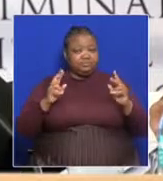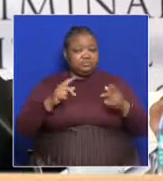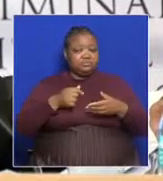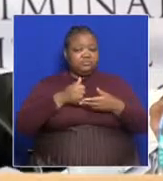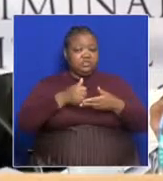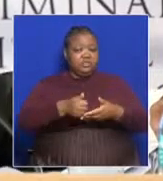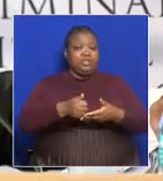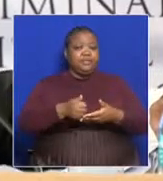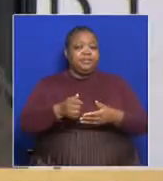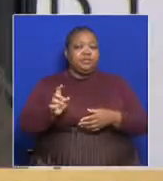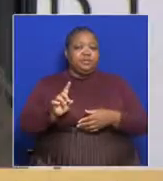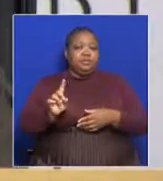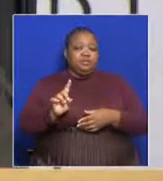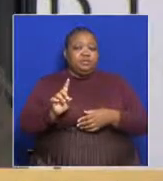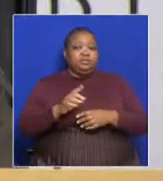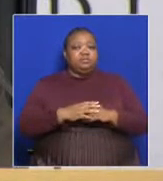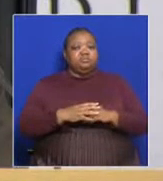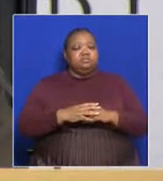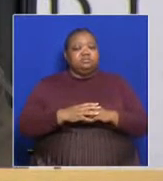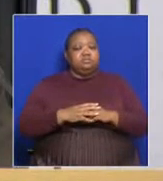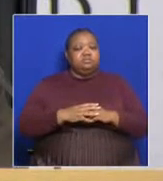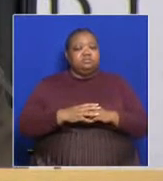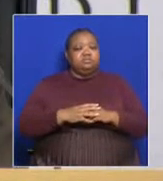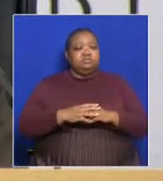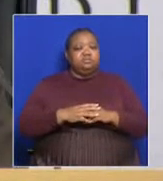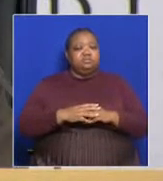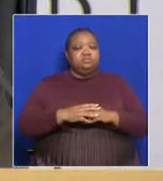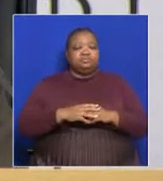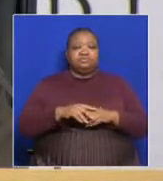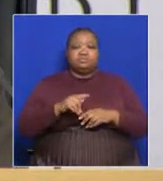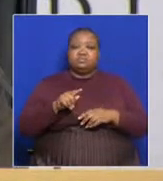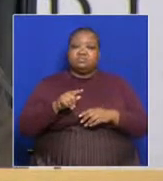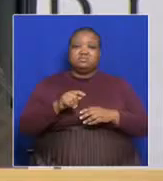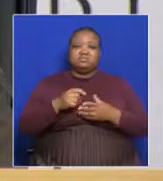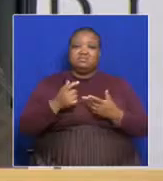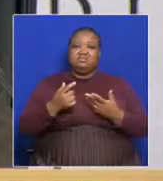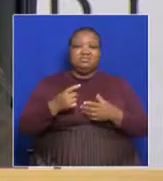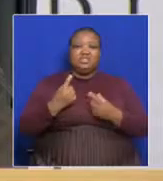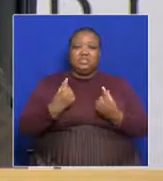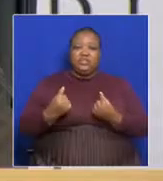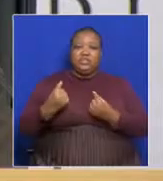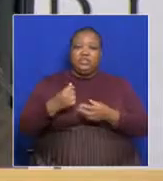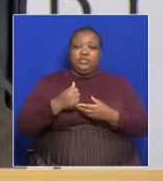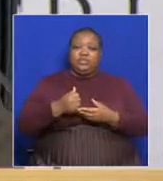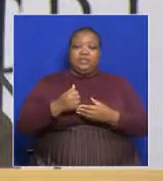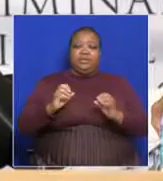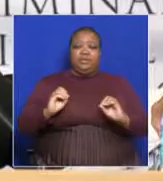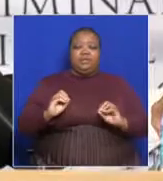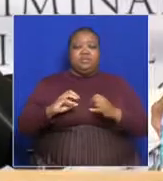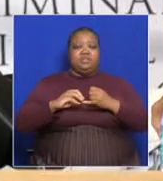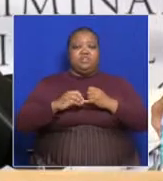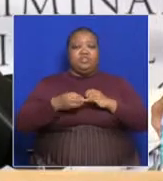that it might not be a particularly useful exercise. Why don't we try it this way, rather?